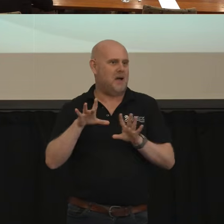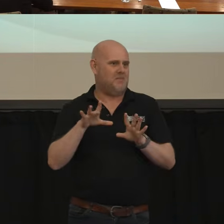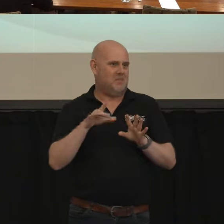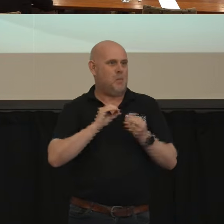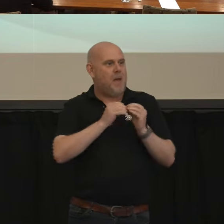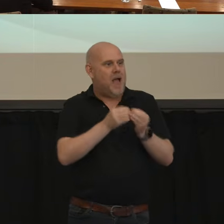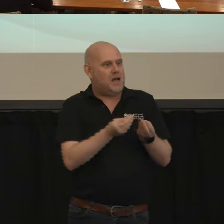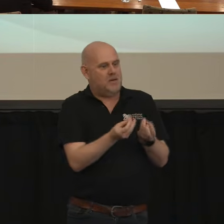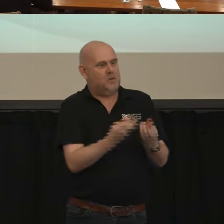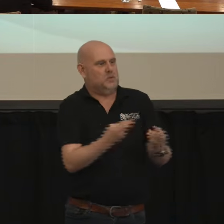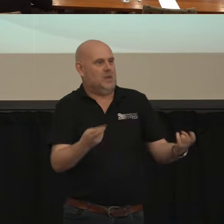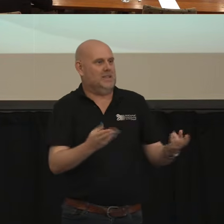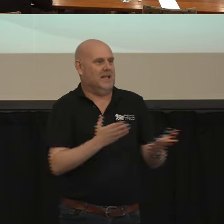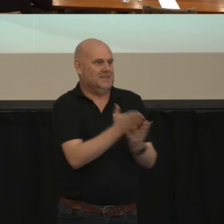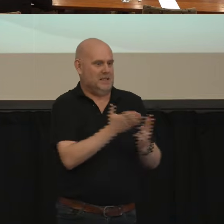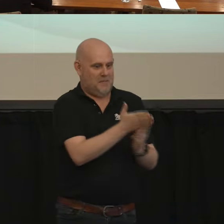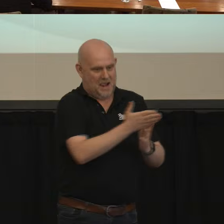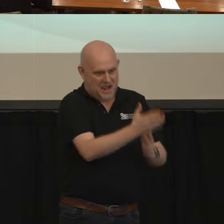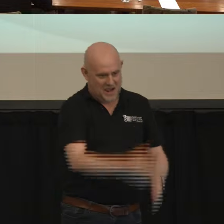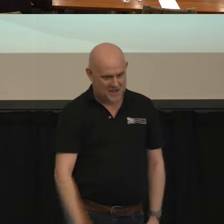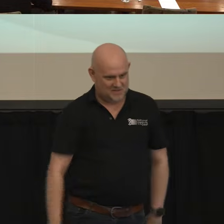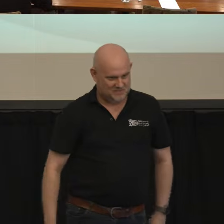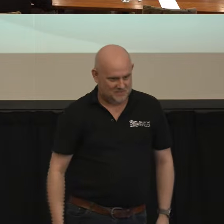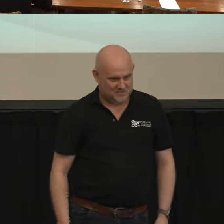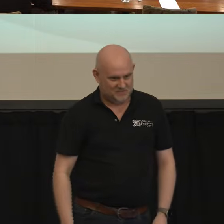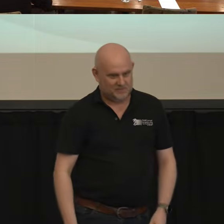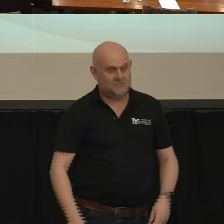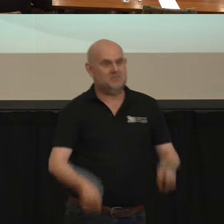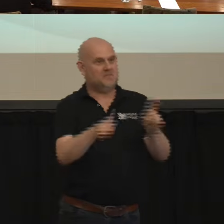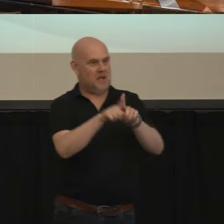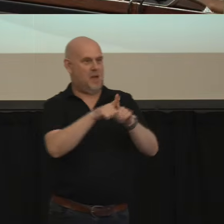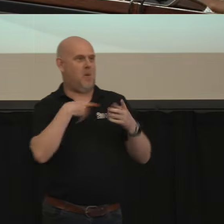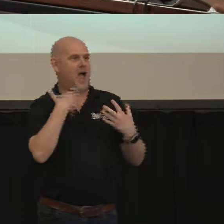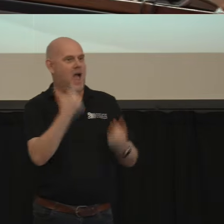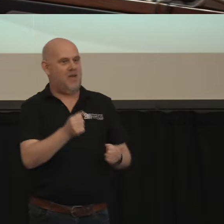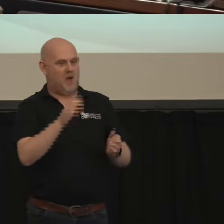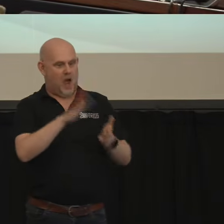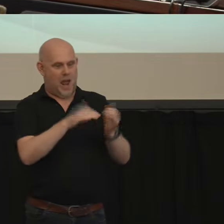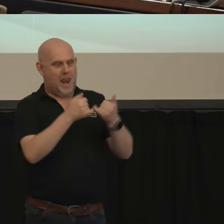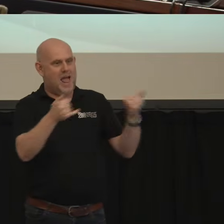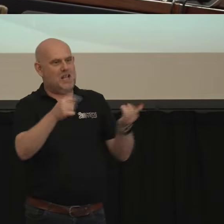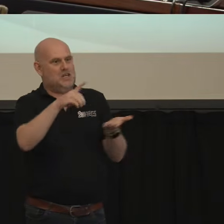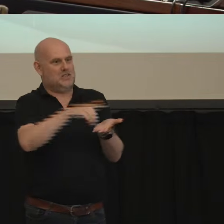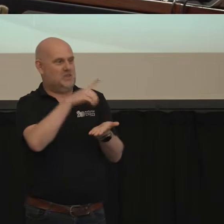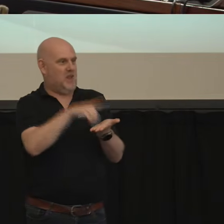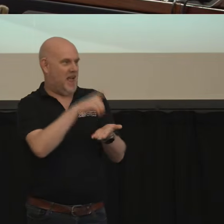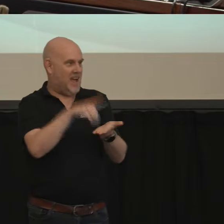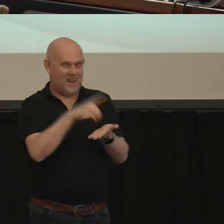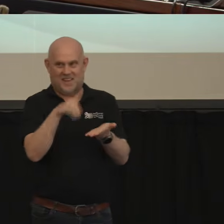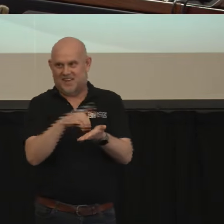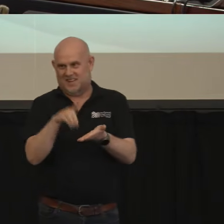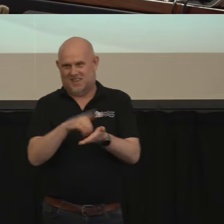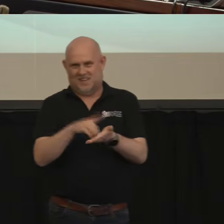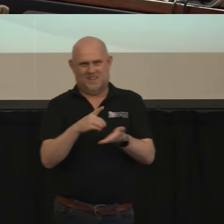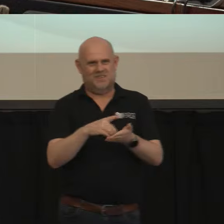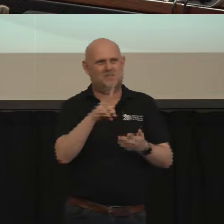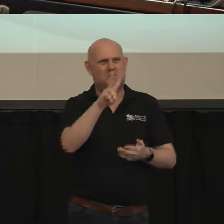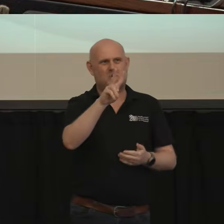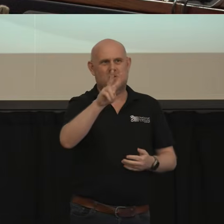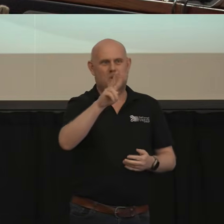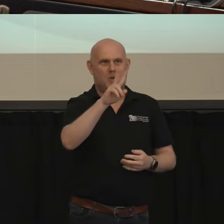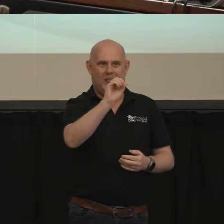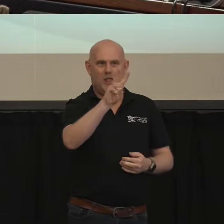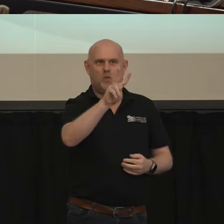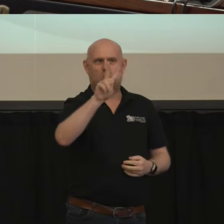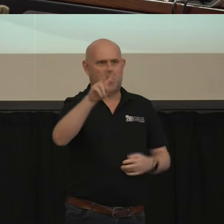we adapted the K53 into SSL to make the resource accessible. Then we also have an online SSL video